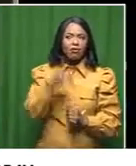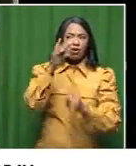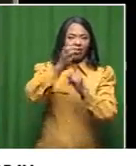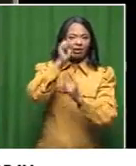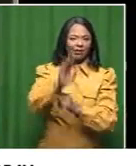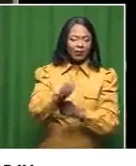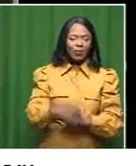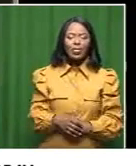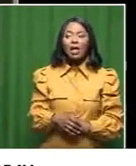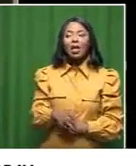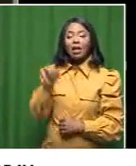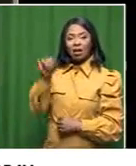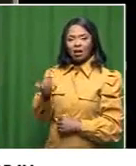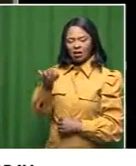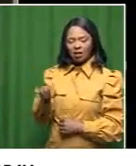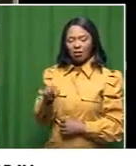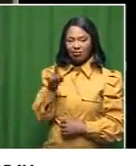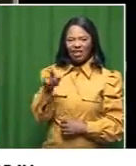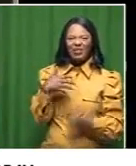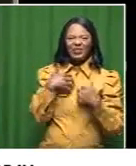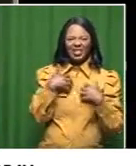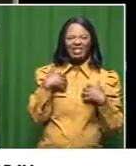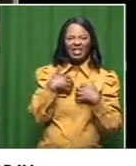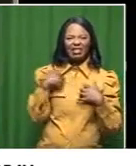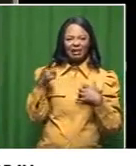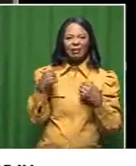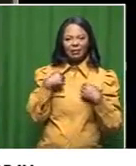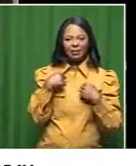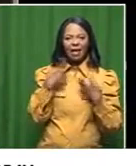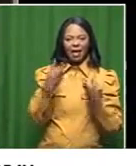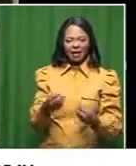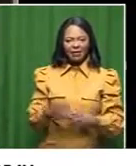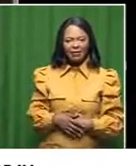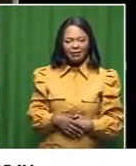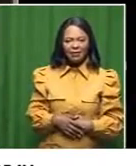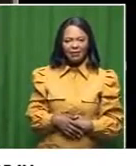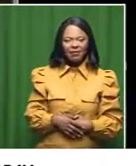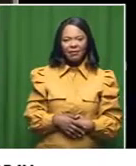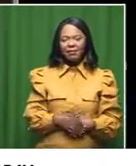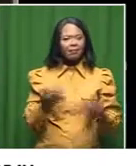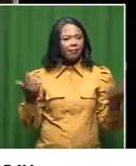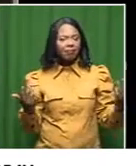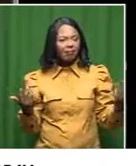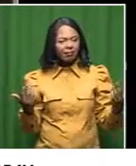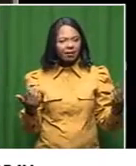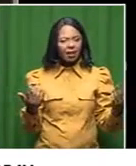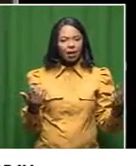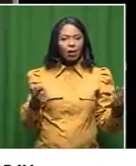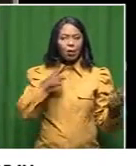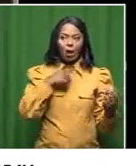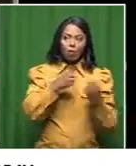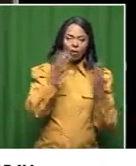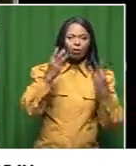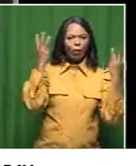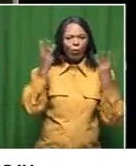I suppose for me that is part of the frustration that I have, Musa, because we and many people have said